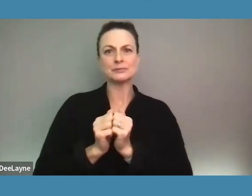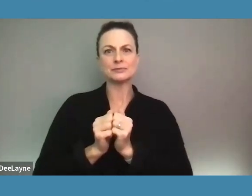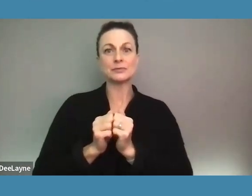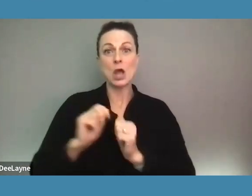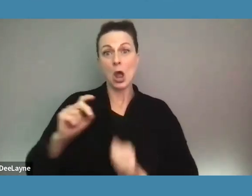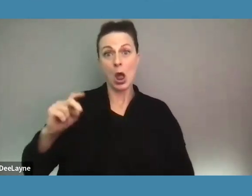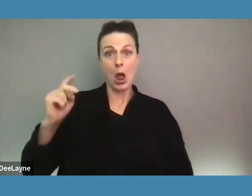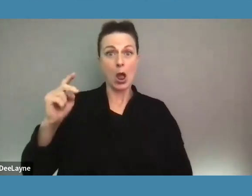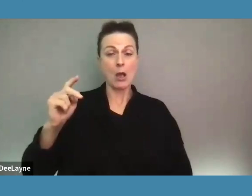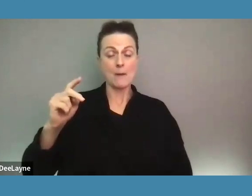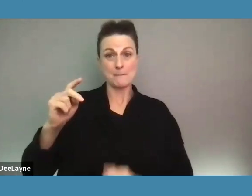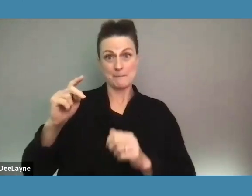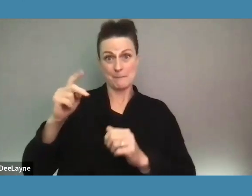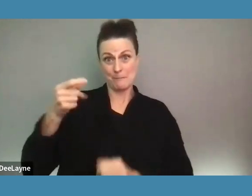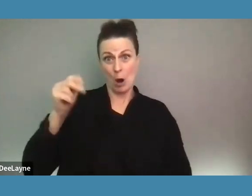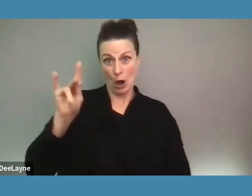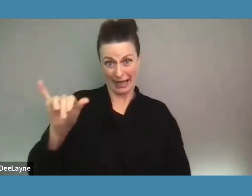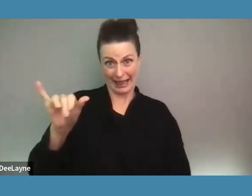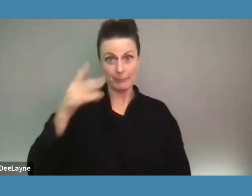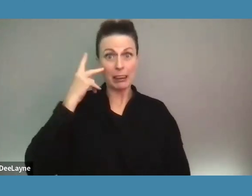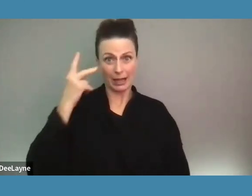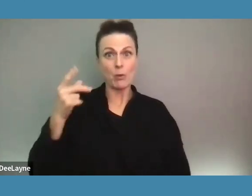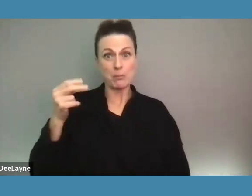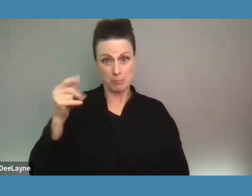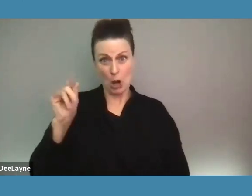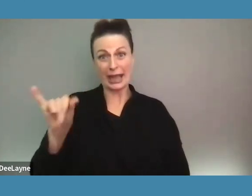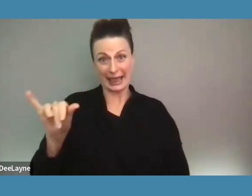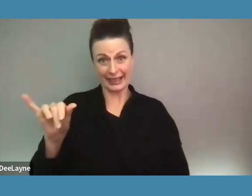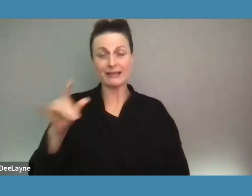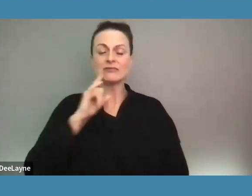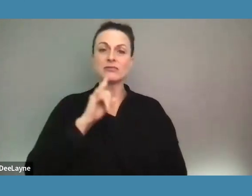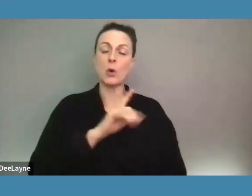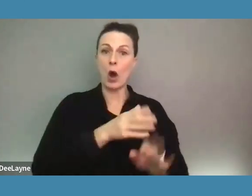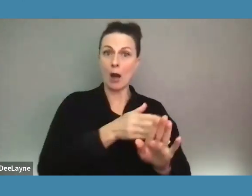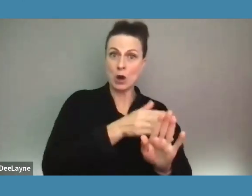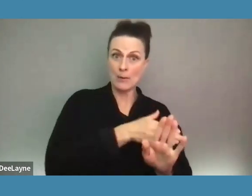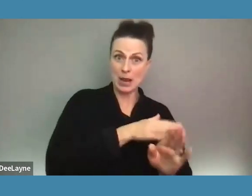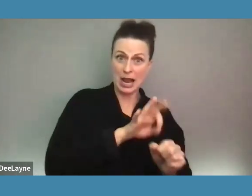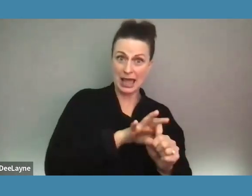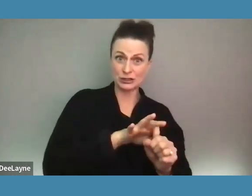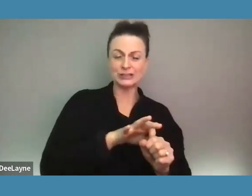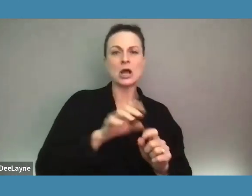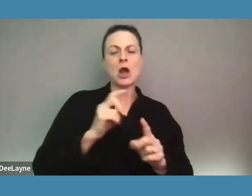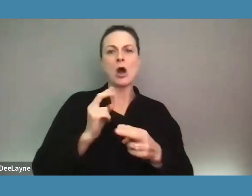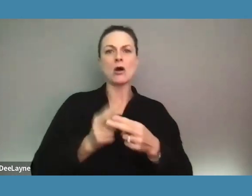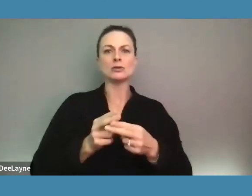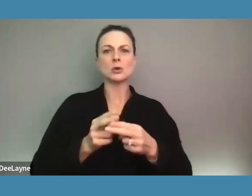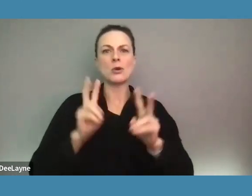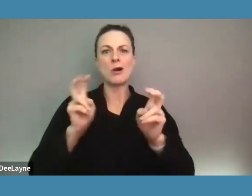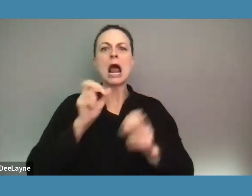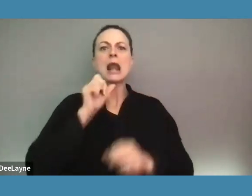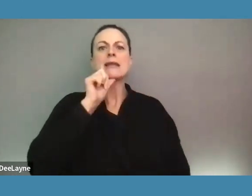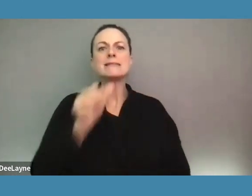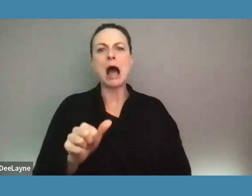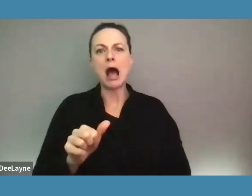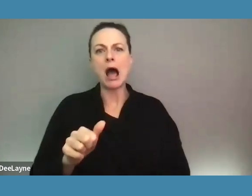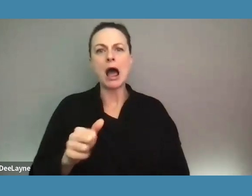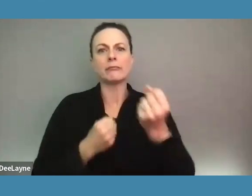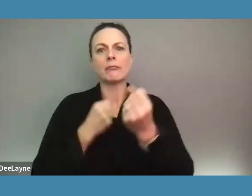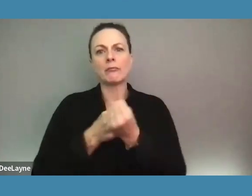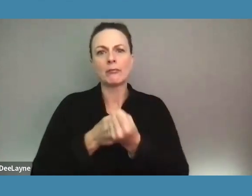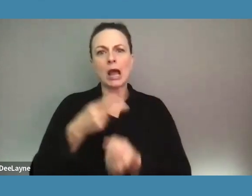party in a primary election, and then have a mix of, so it's what we call nonpartisan in